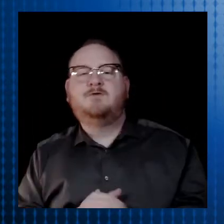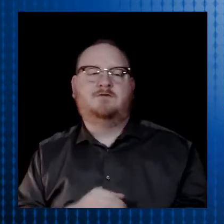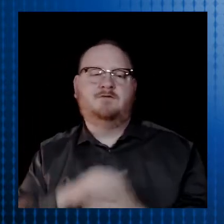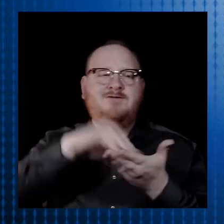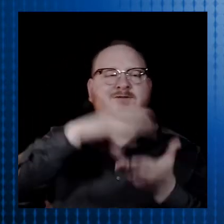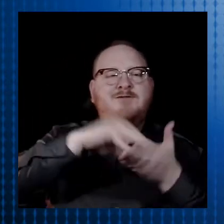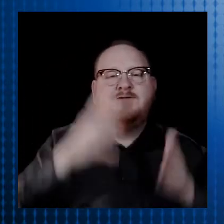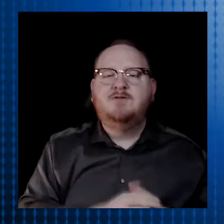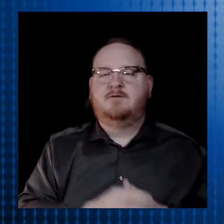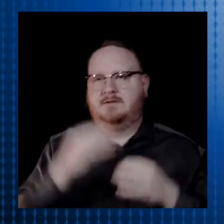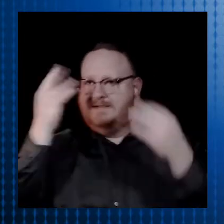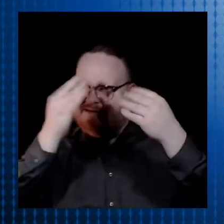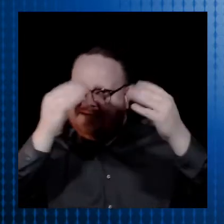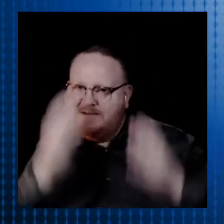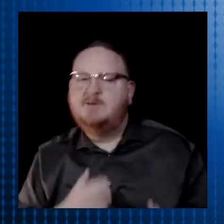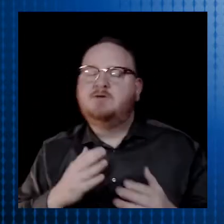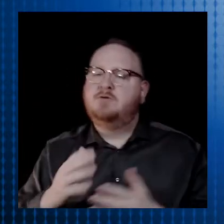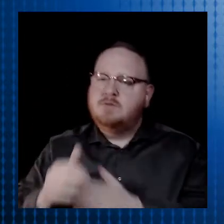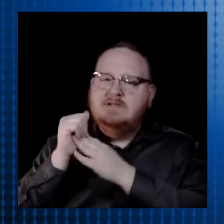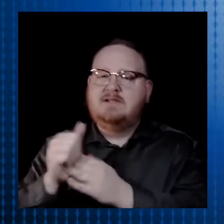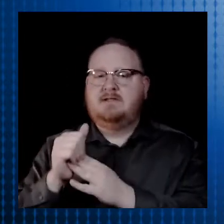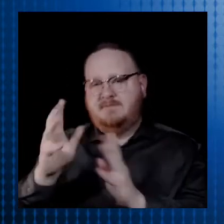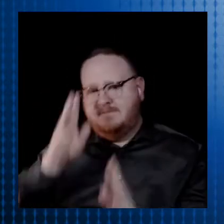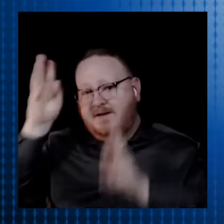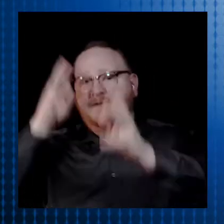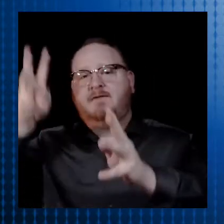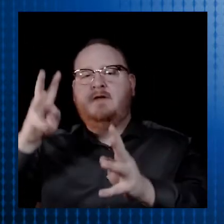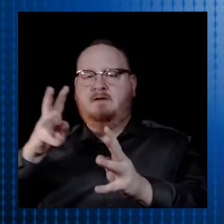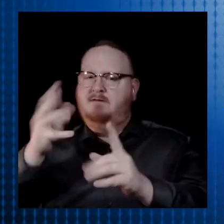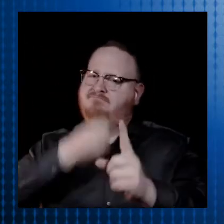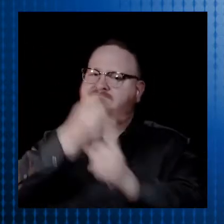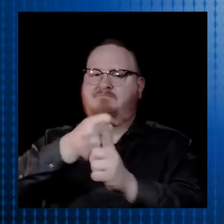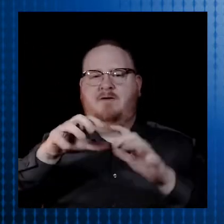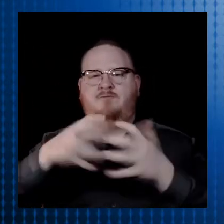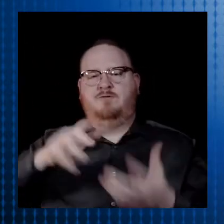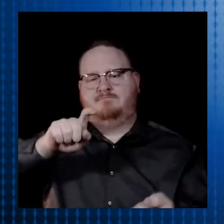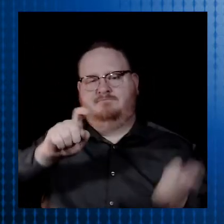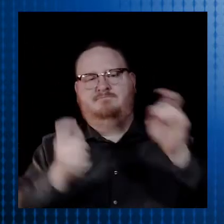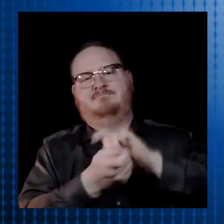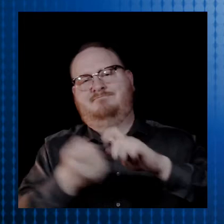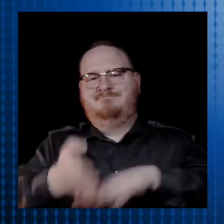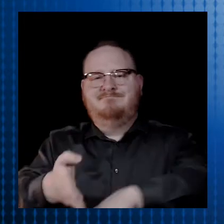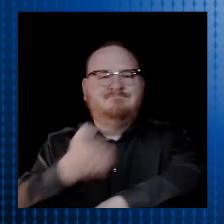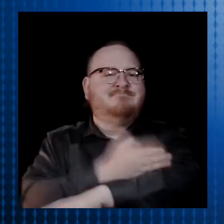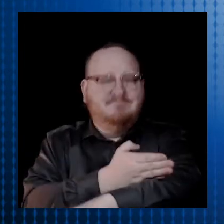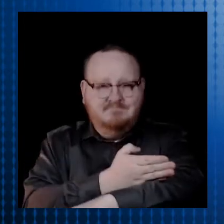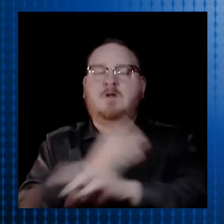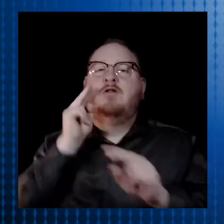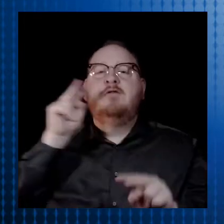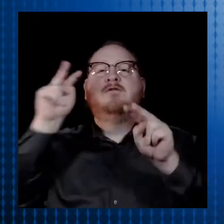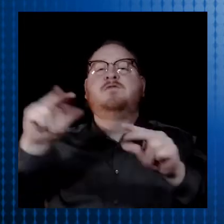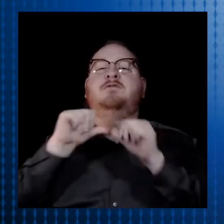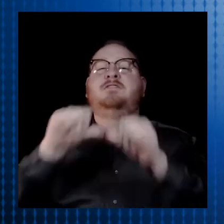thinkers to lead, innovate, and change the world, and look forward to continuing the plan that God